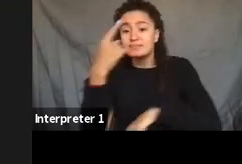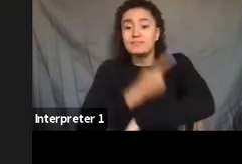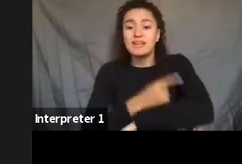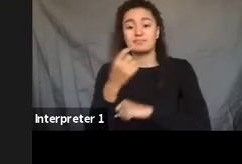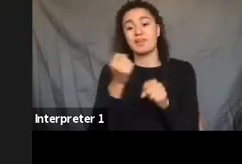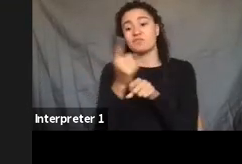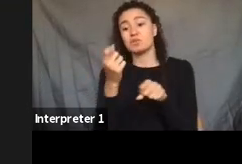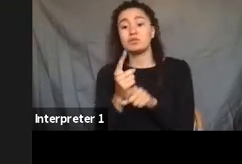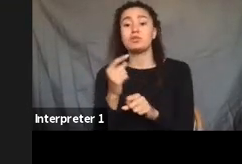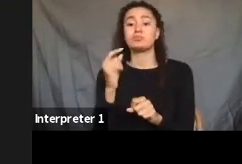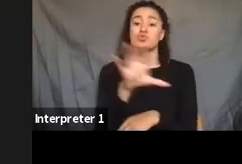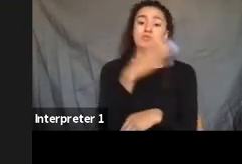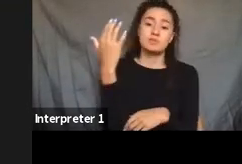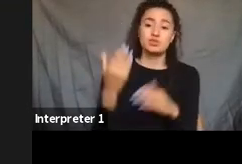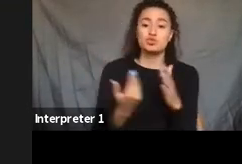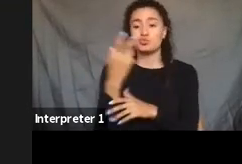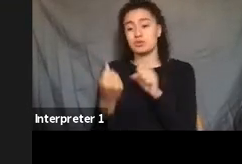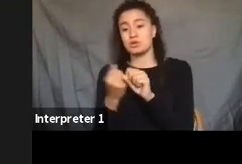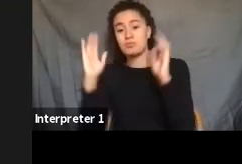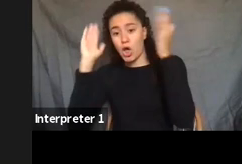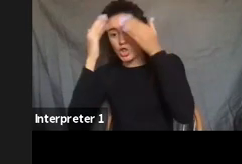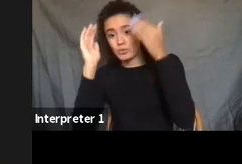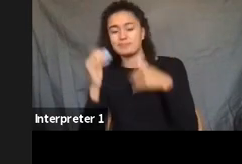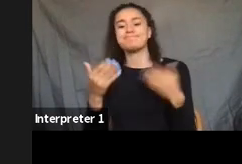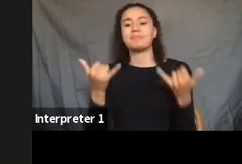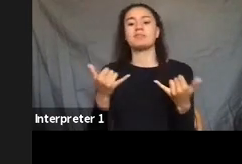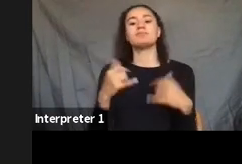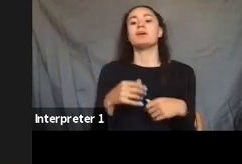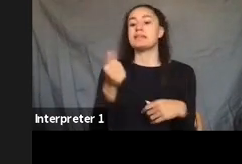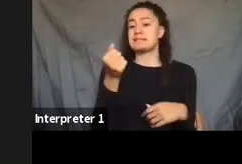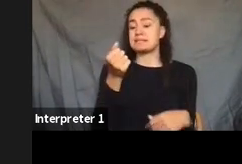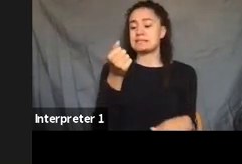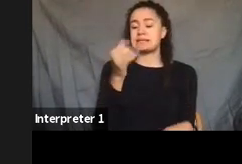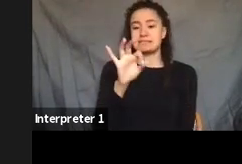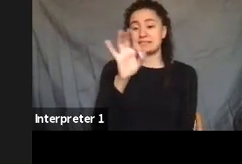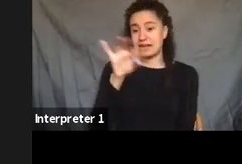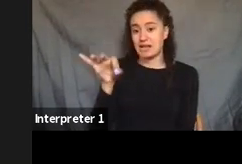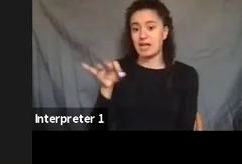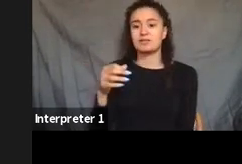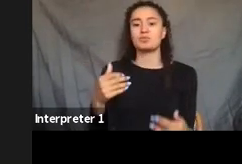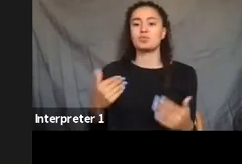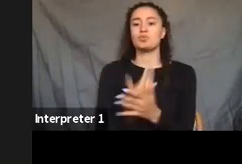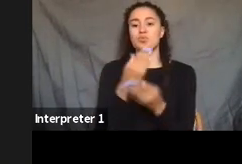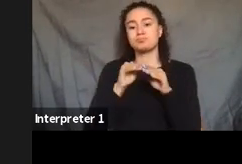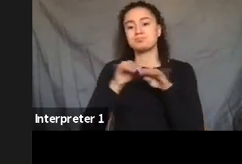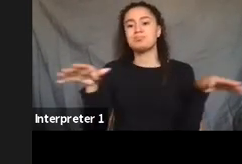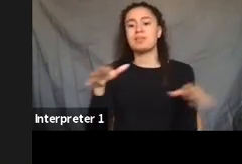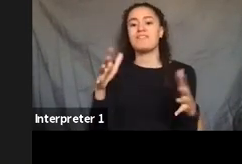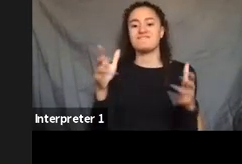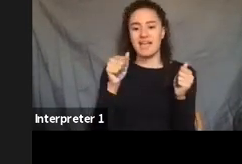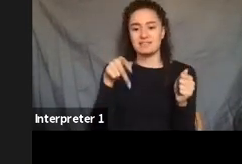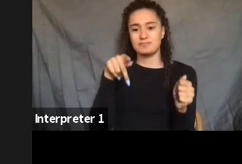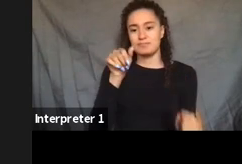Halloween. And then in 1999, the Fast Pass is introduced.